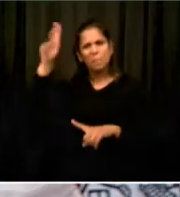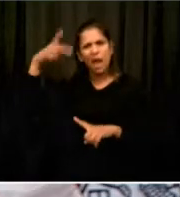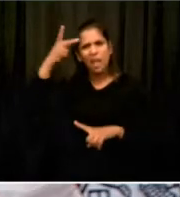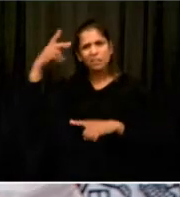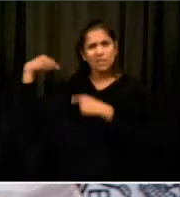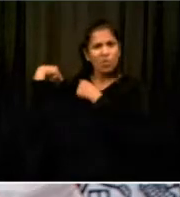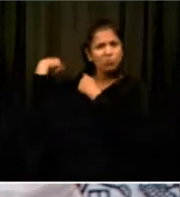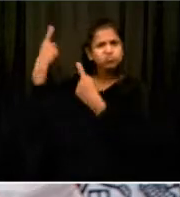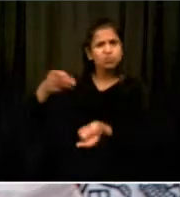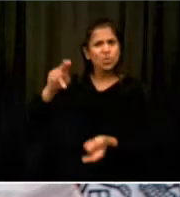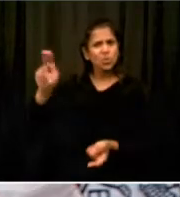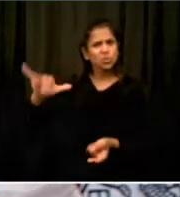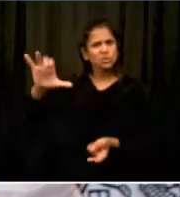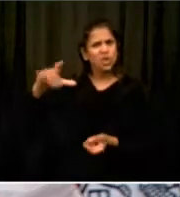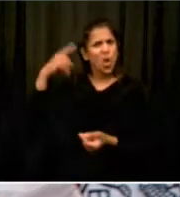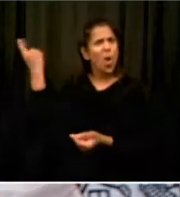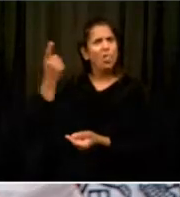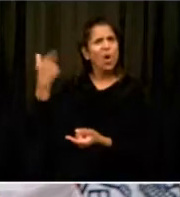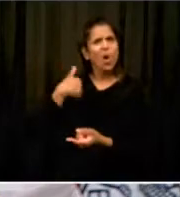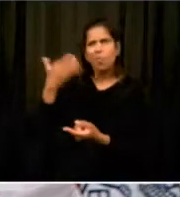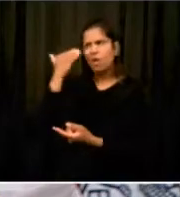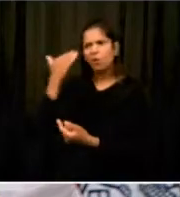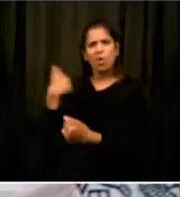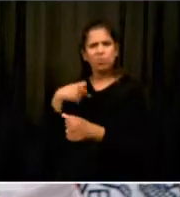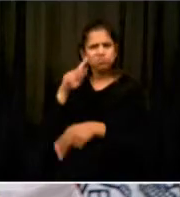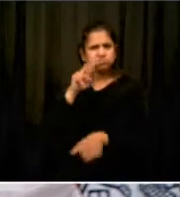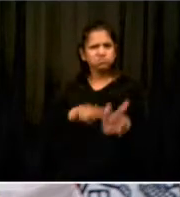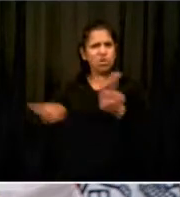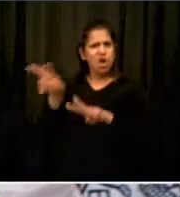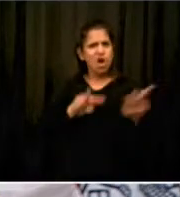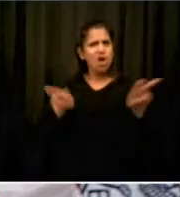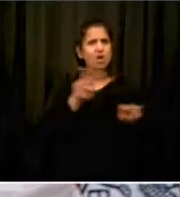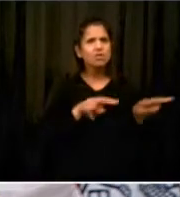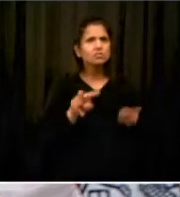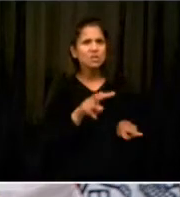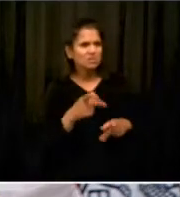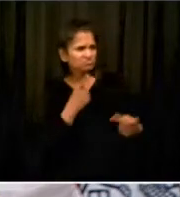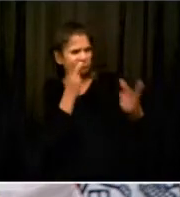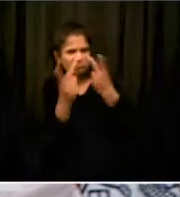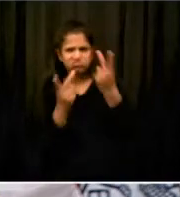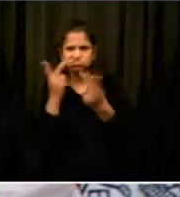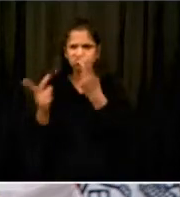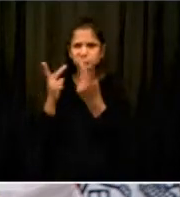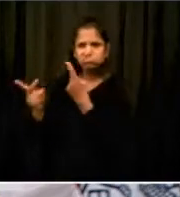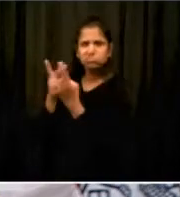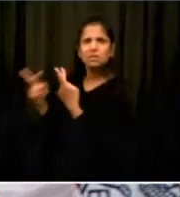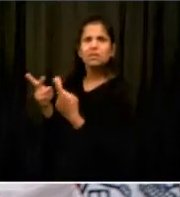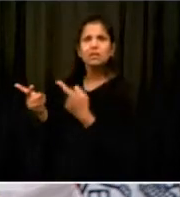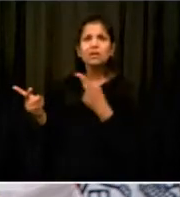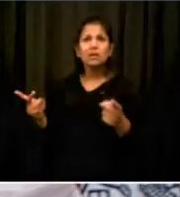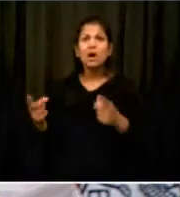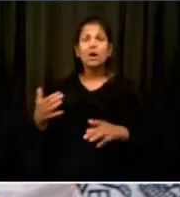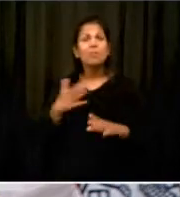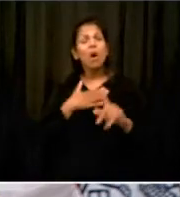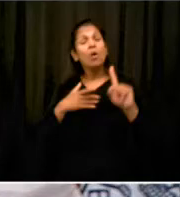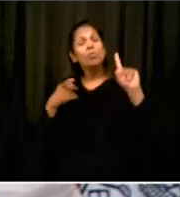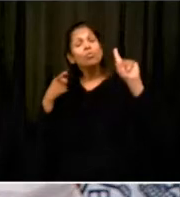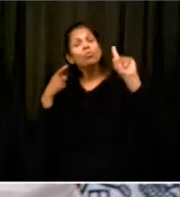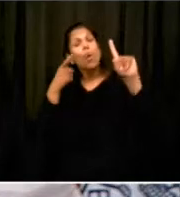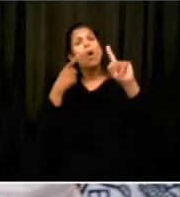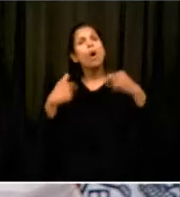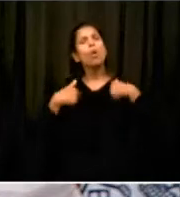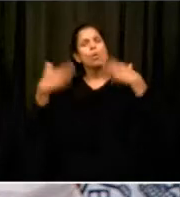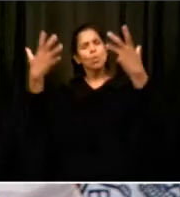world from the perspective of how can I help people, how can I address their problems. The media has a different imperative, and that's